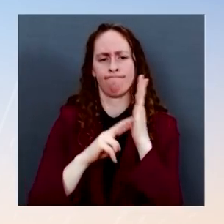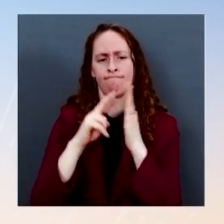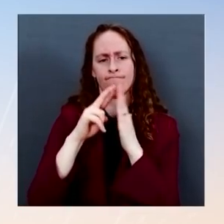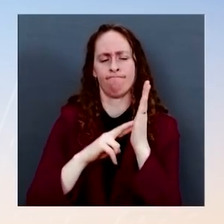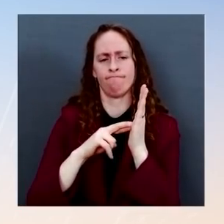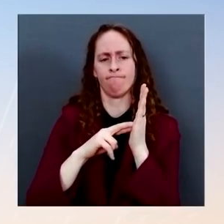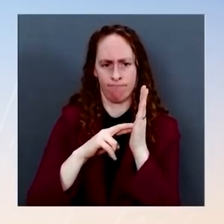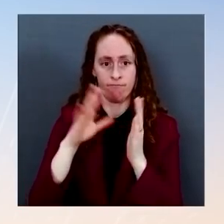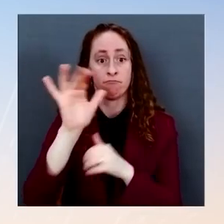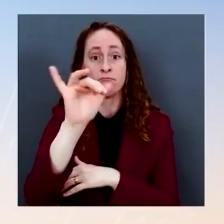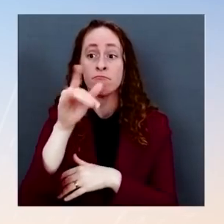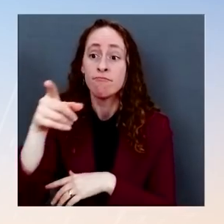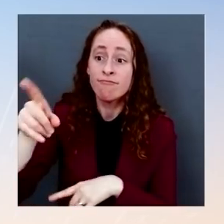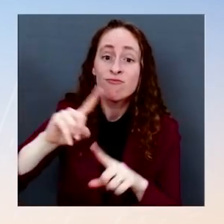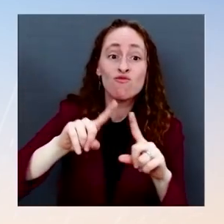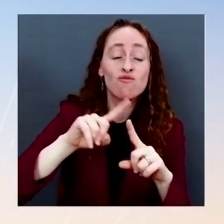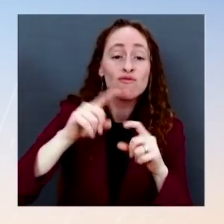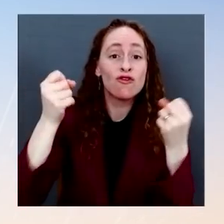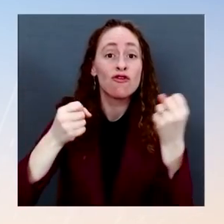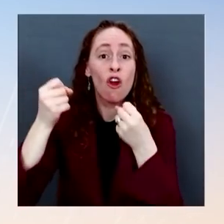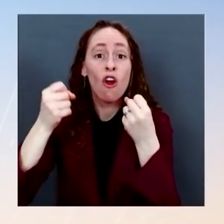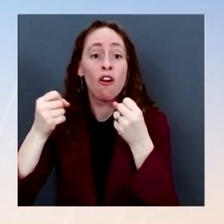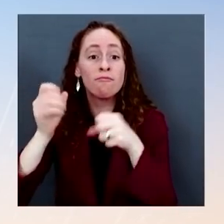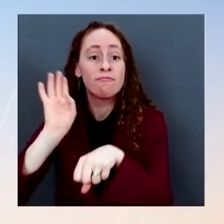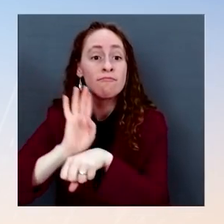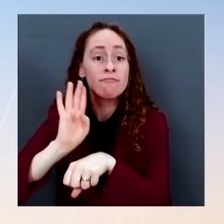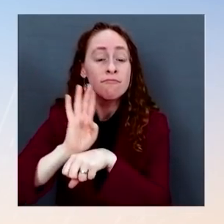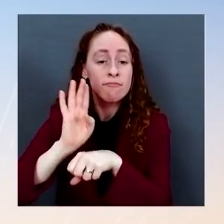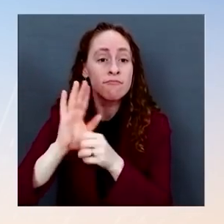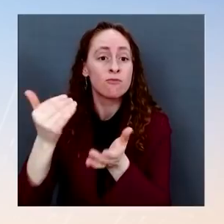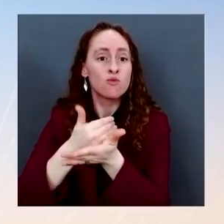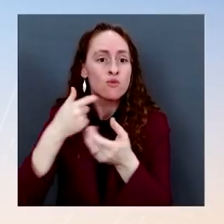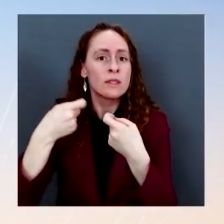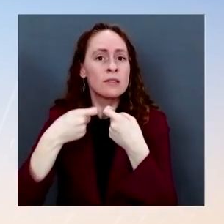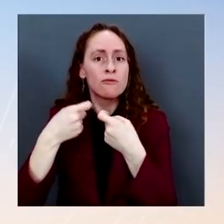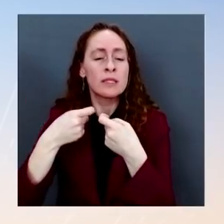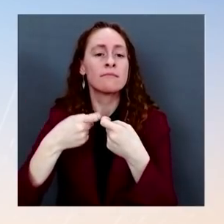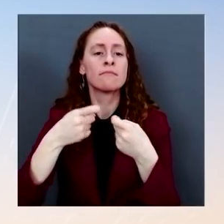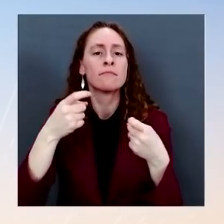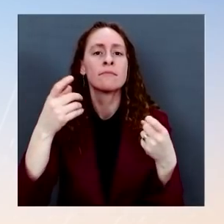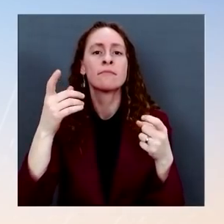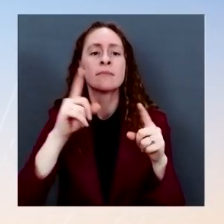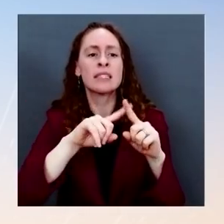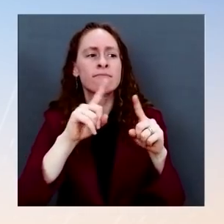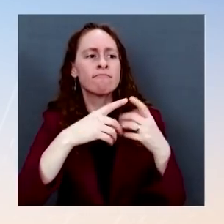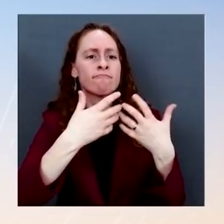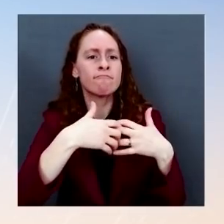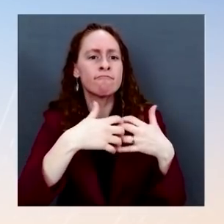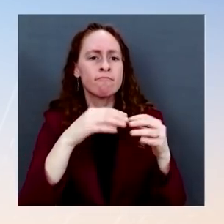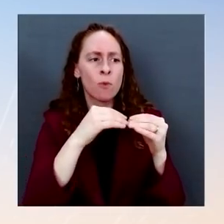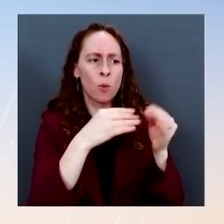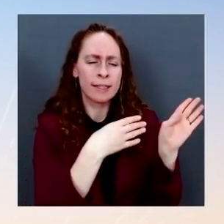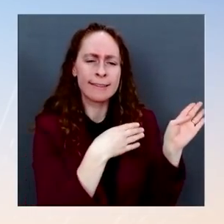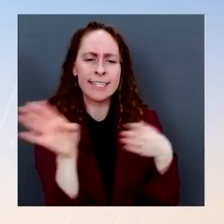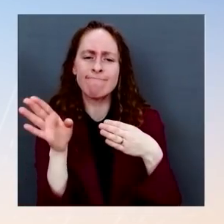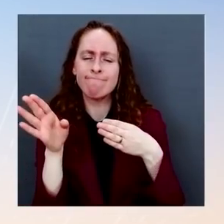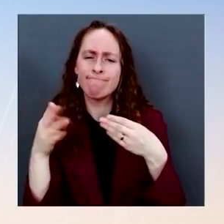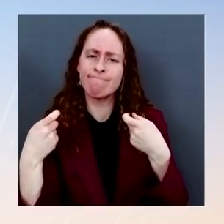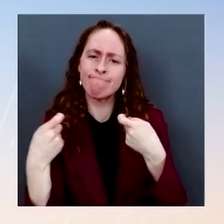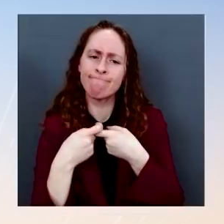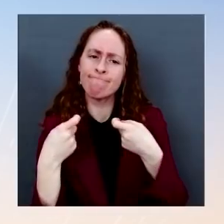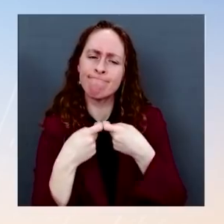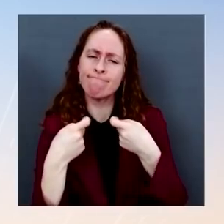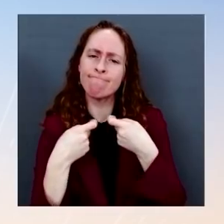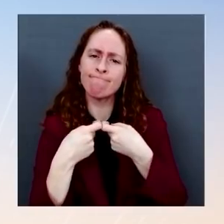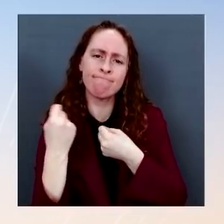car manufacturers to roll out plans to boost electric vehicles and create opportunities to save car owners money. We put America on track for one of every